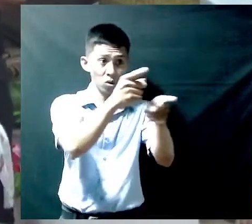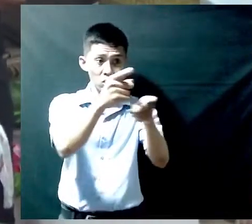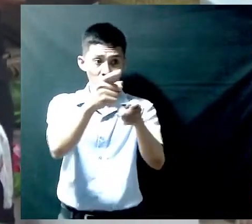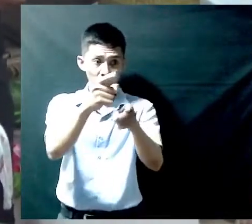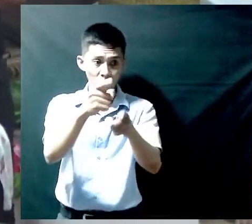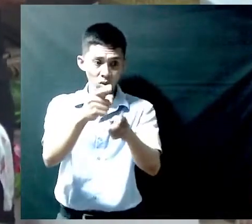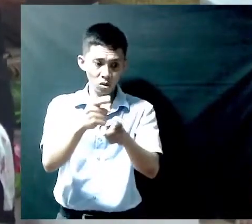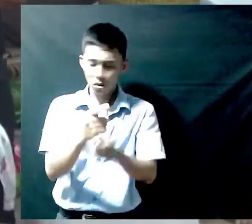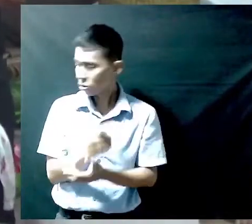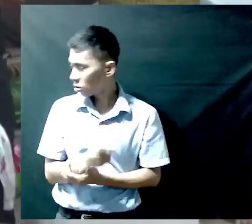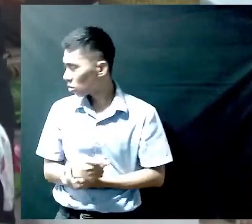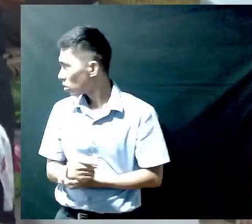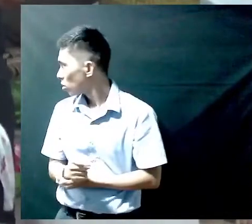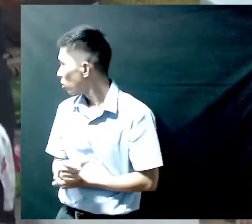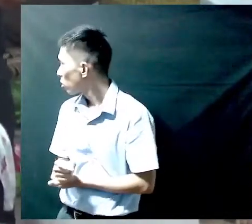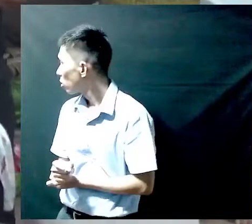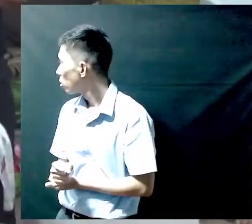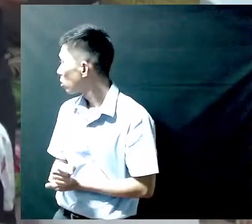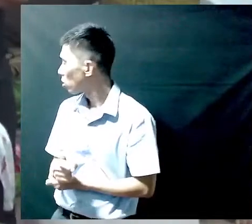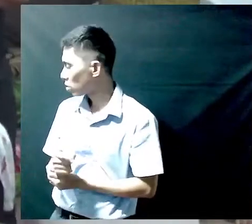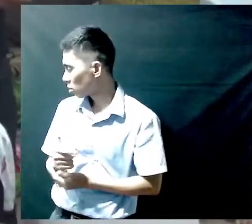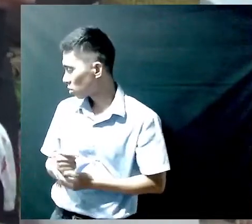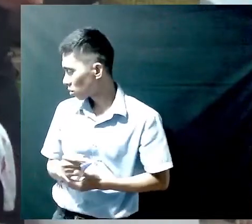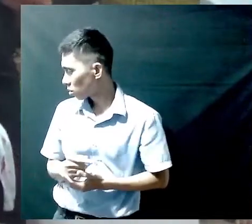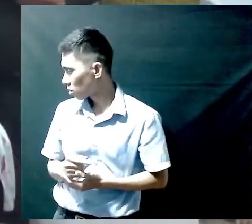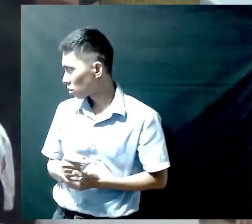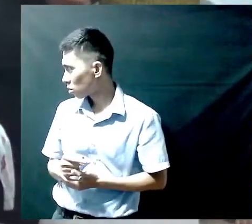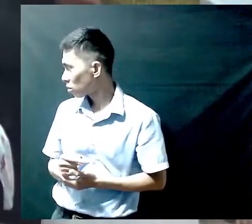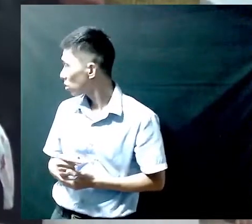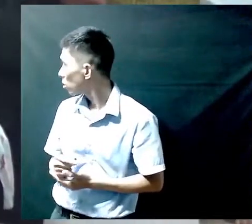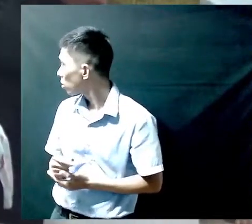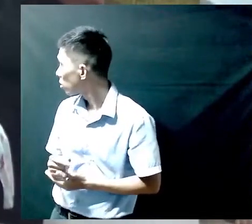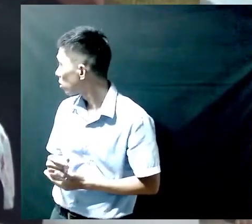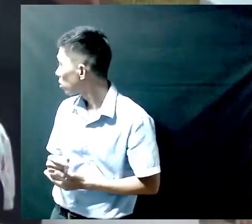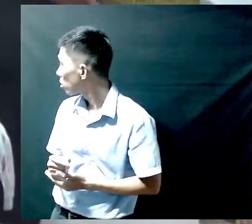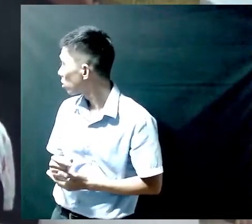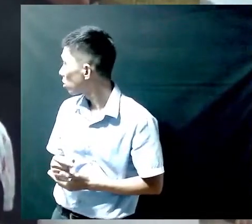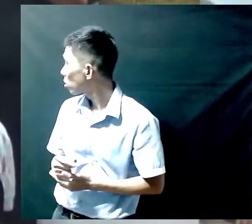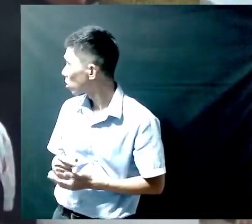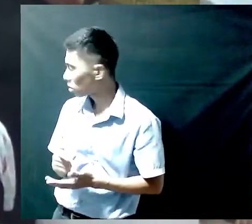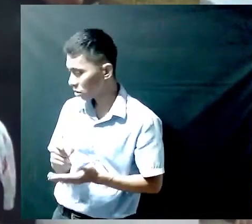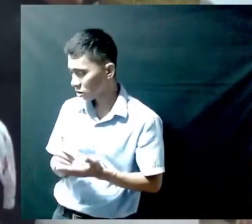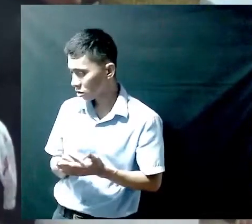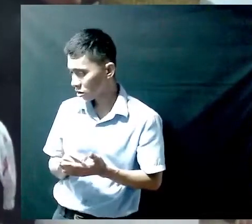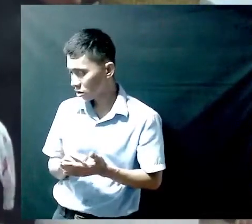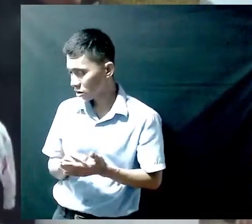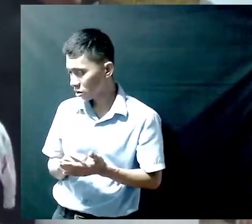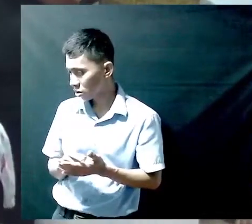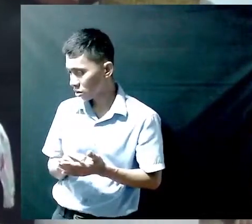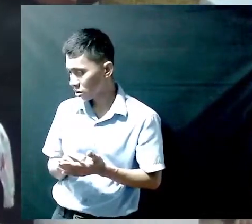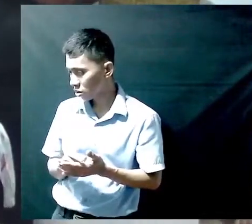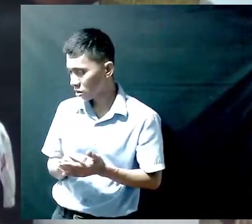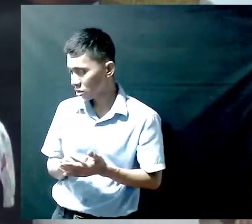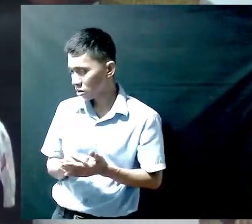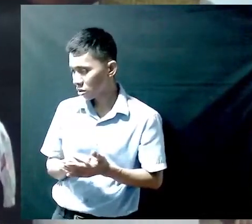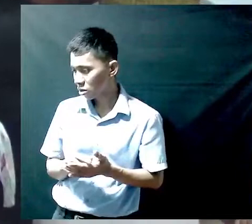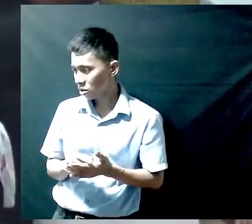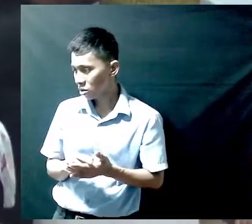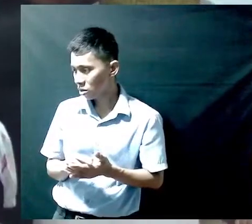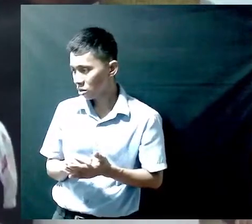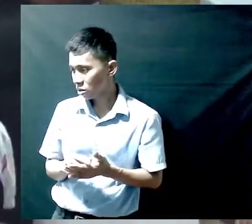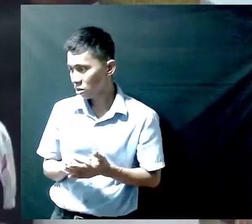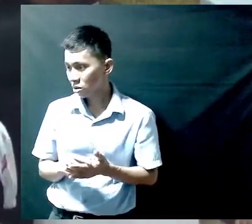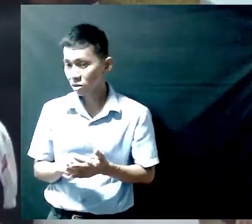We burned the bridge. Bakit? Because whatever happened, there's no way for us to go